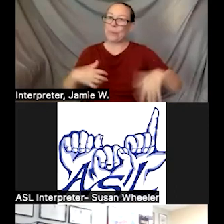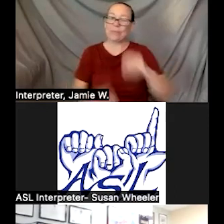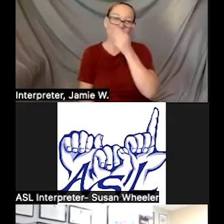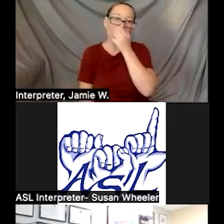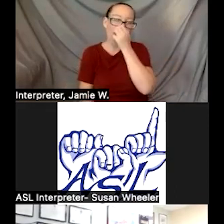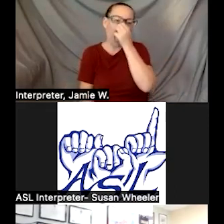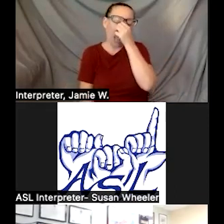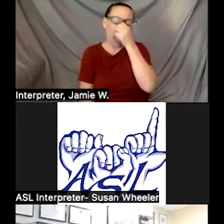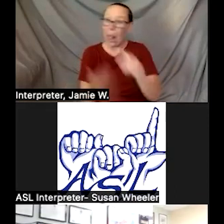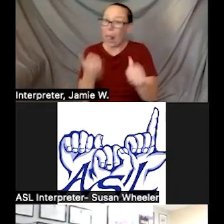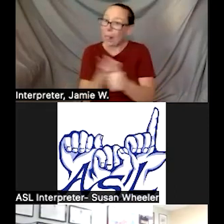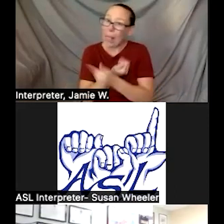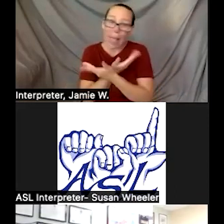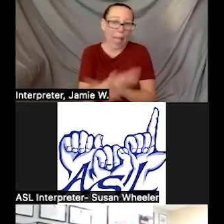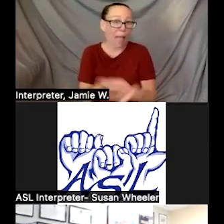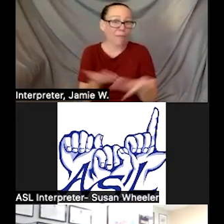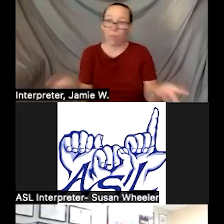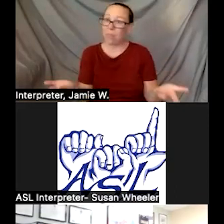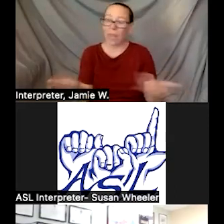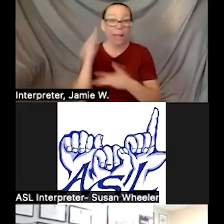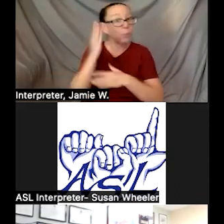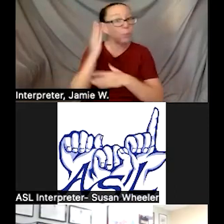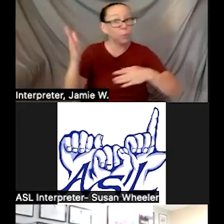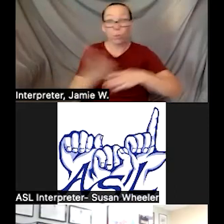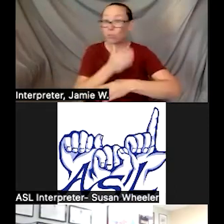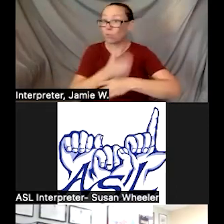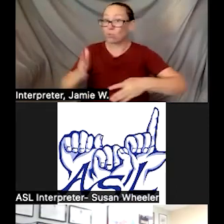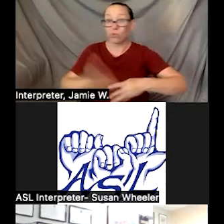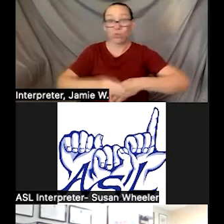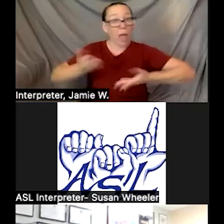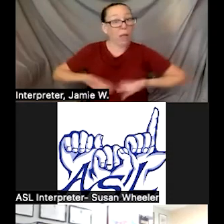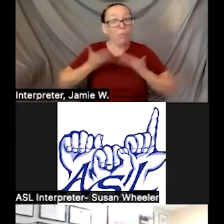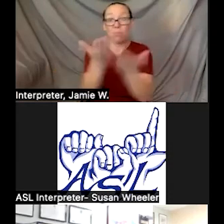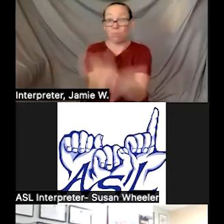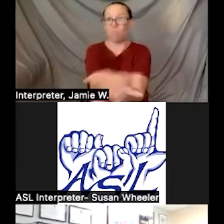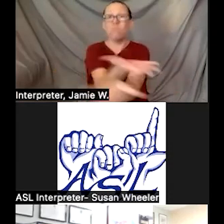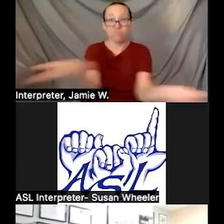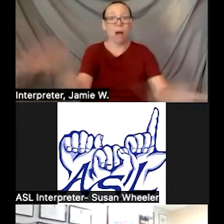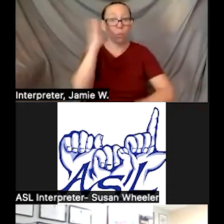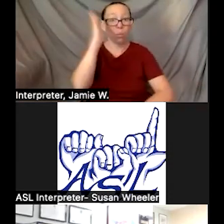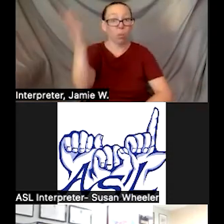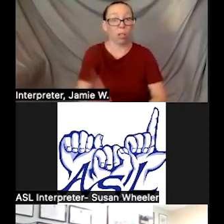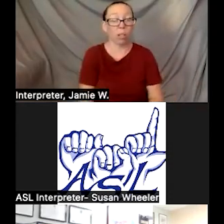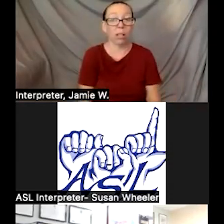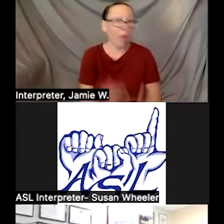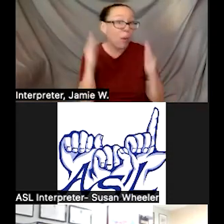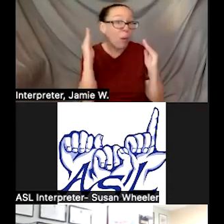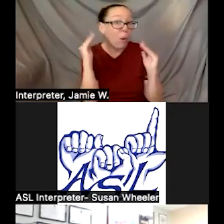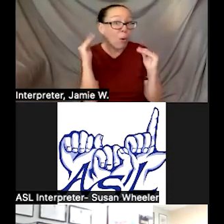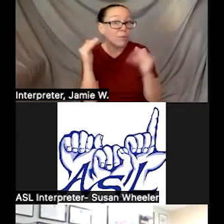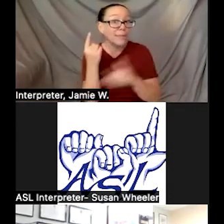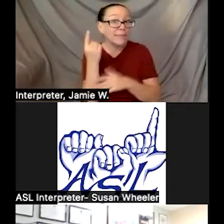we do is going to be shared openly with everybody who'd like to get a copy. And hopefully somebody will take what we've